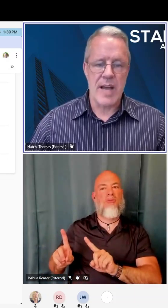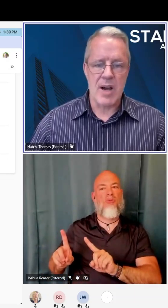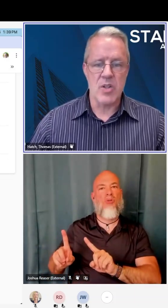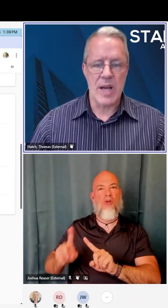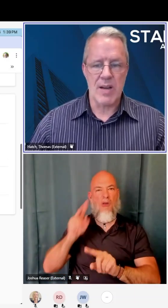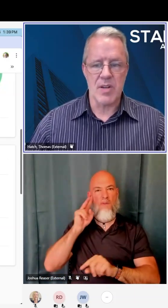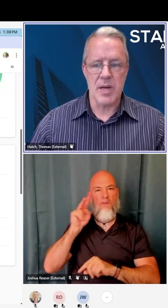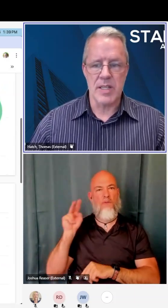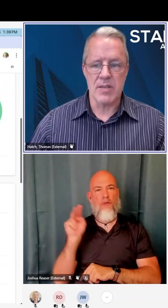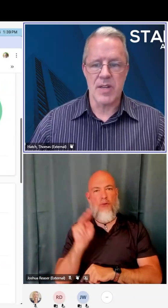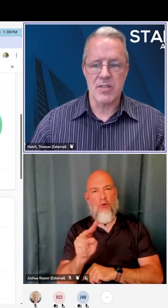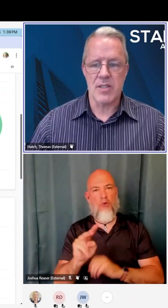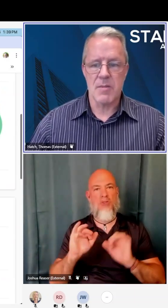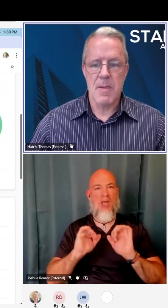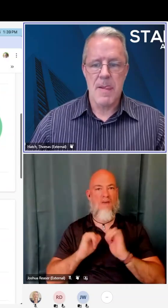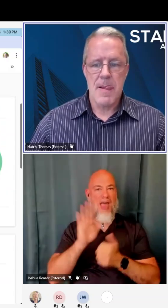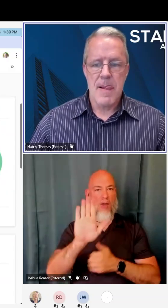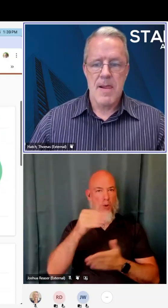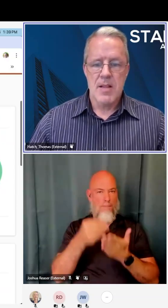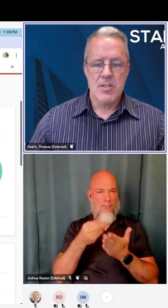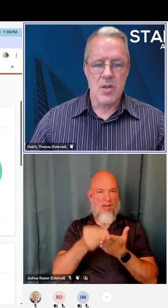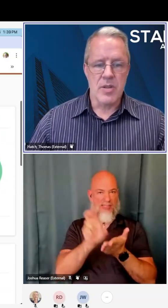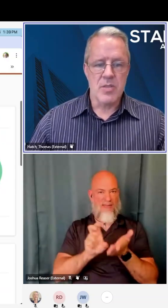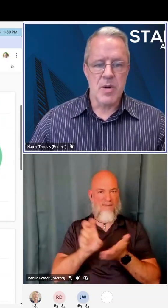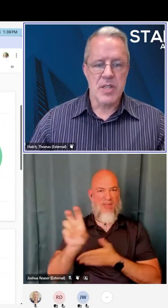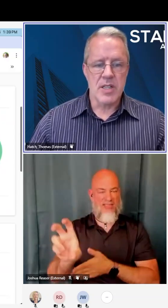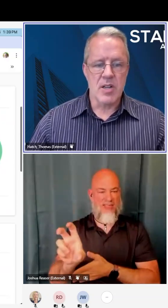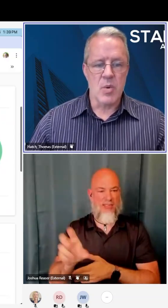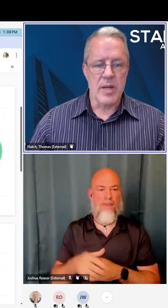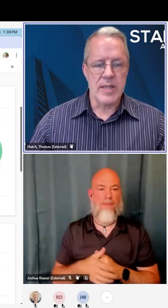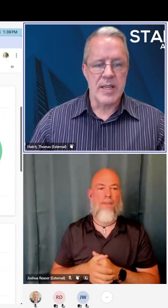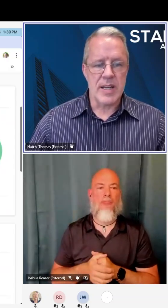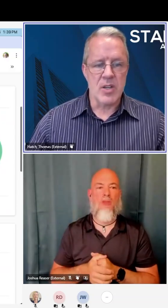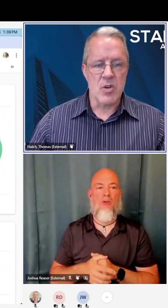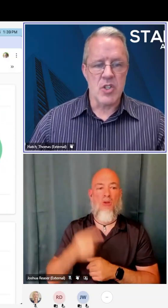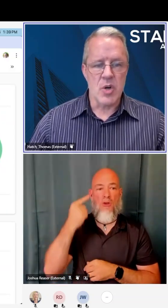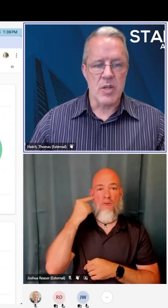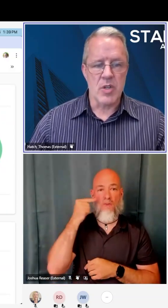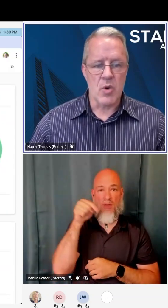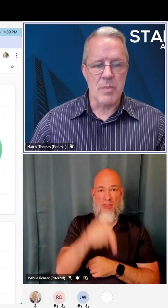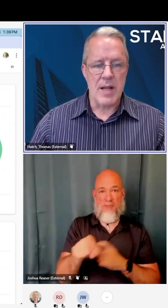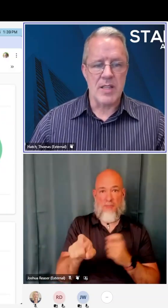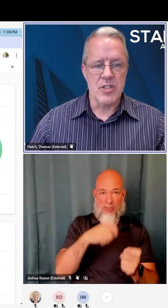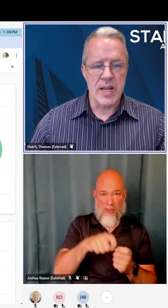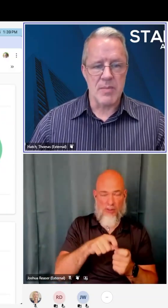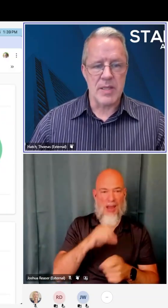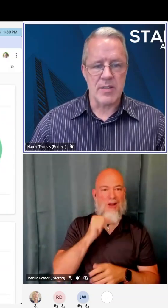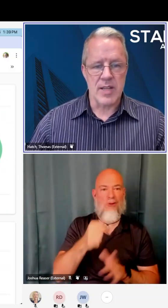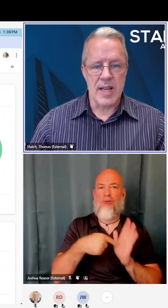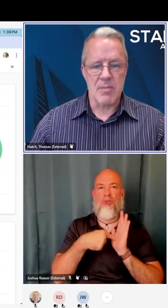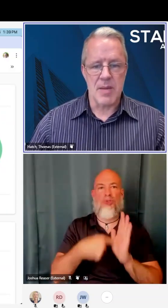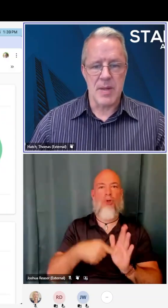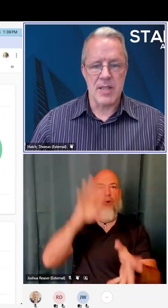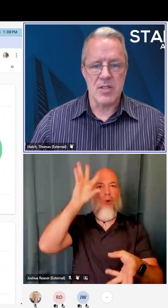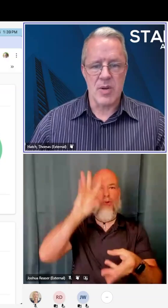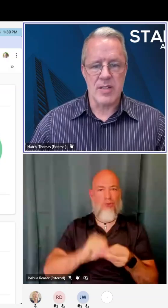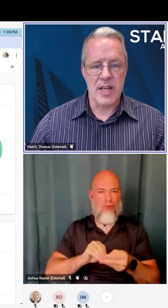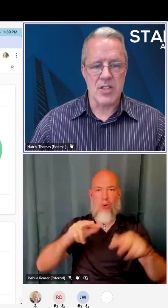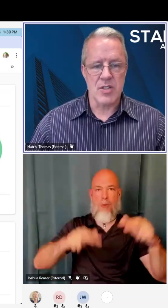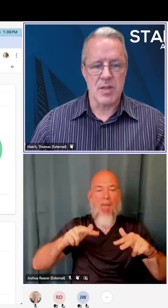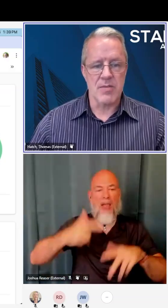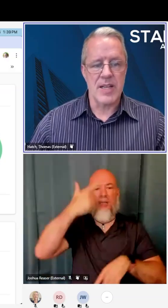views of how you have your money invested. So in this particular one, again, I don't show a total balance yet because I have my